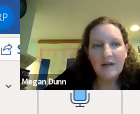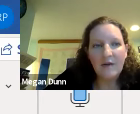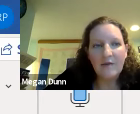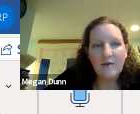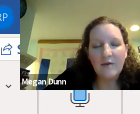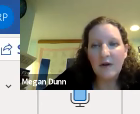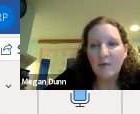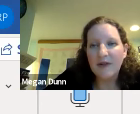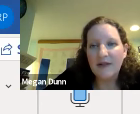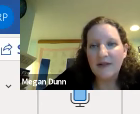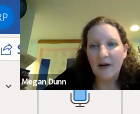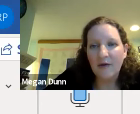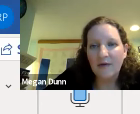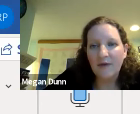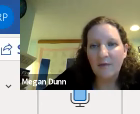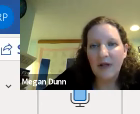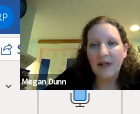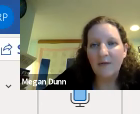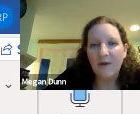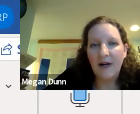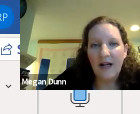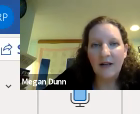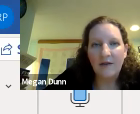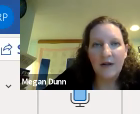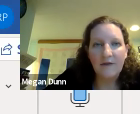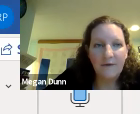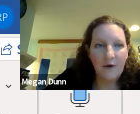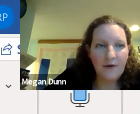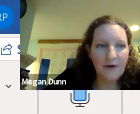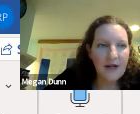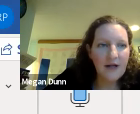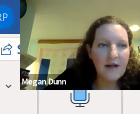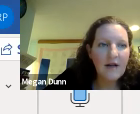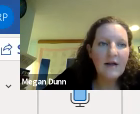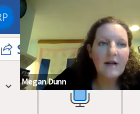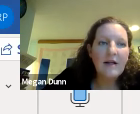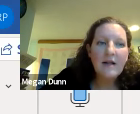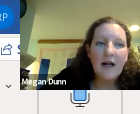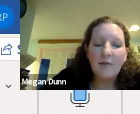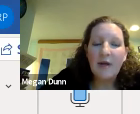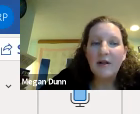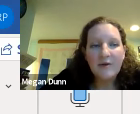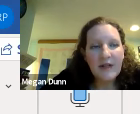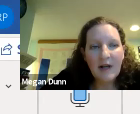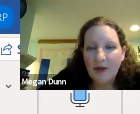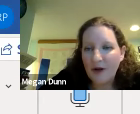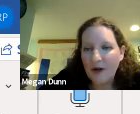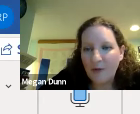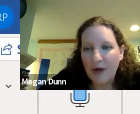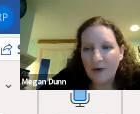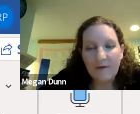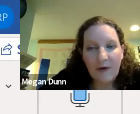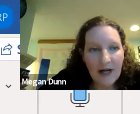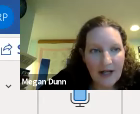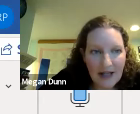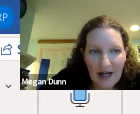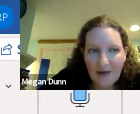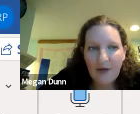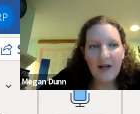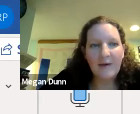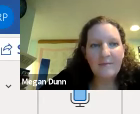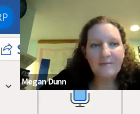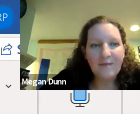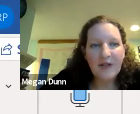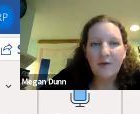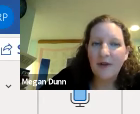425-339-5278. So those are during business hours for Monday through Friday, 8:30 to 4:30. In closing, I'm sorry but we've run out of